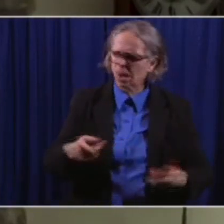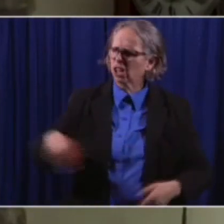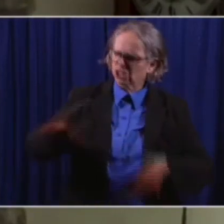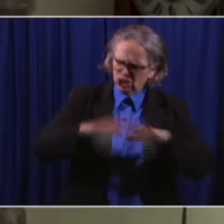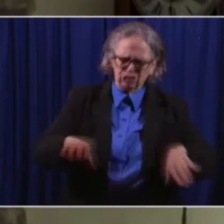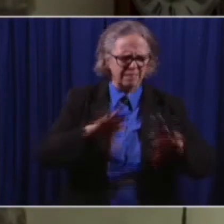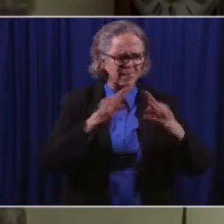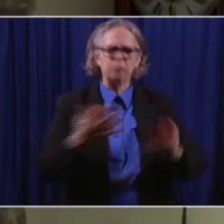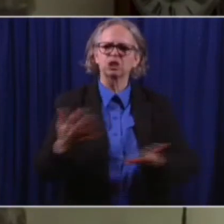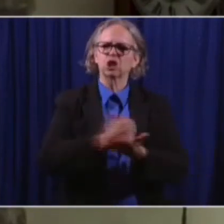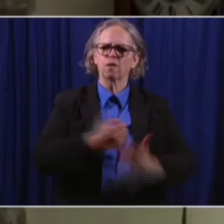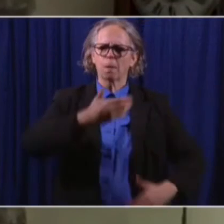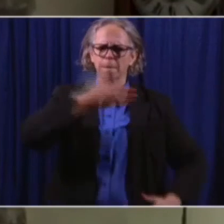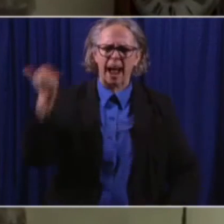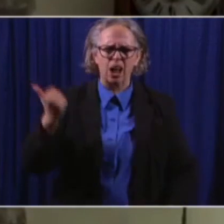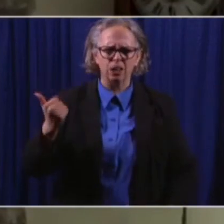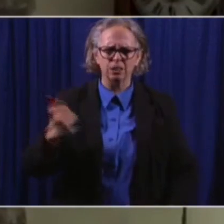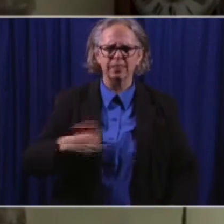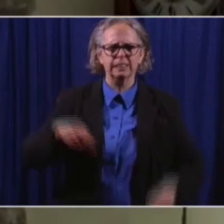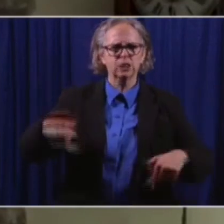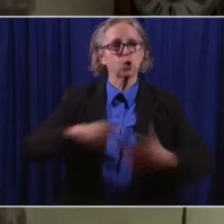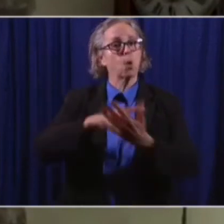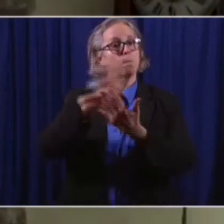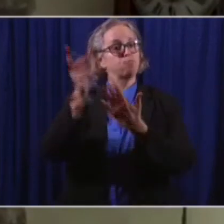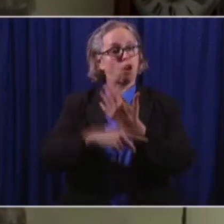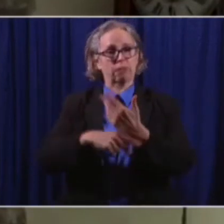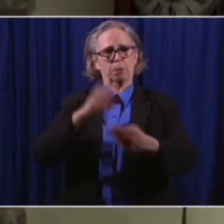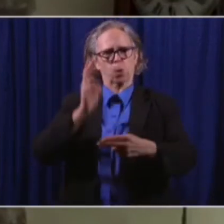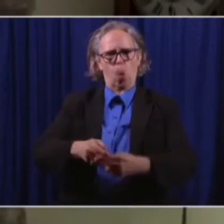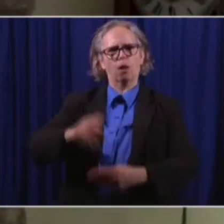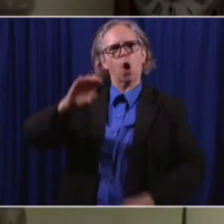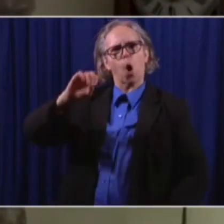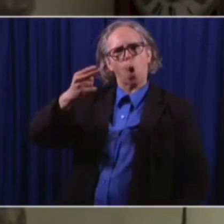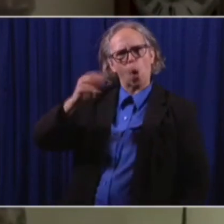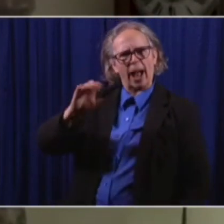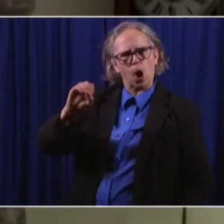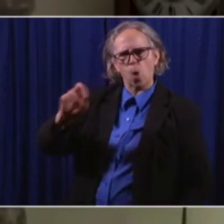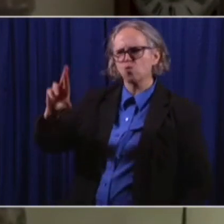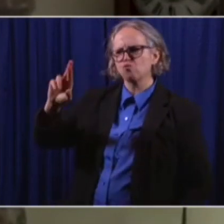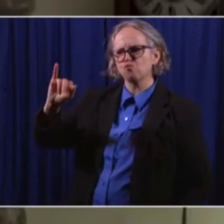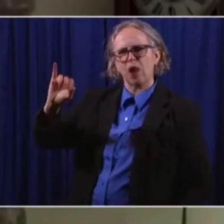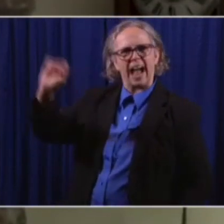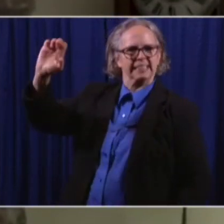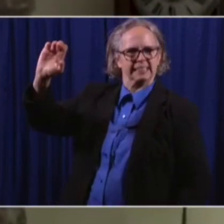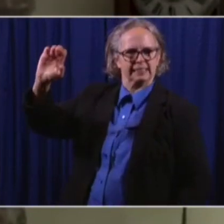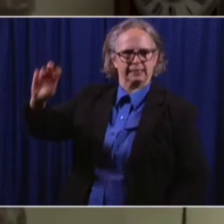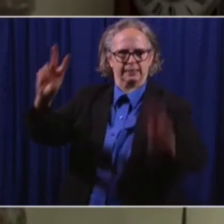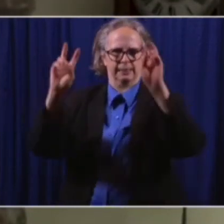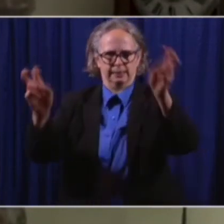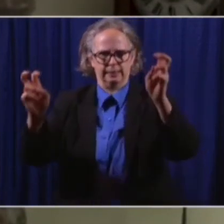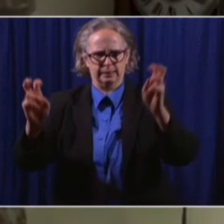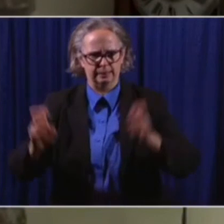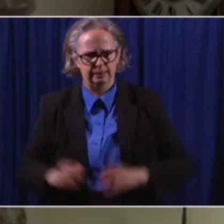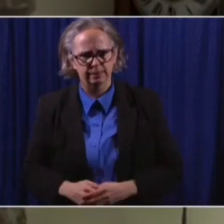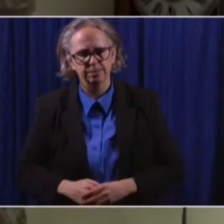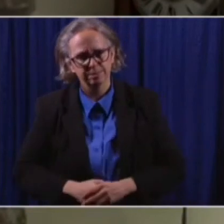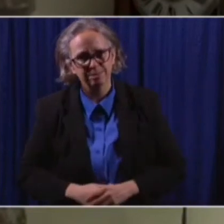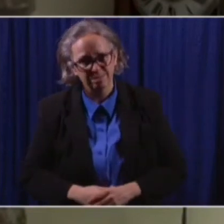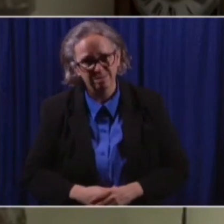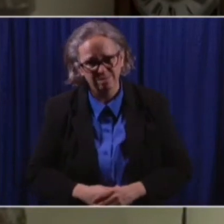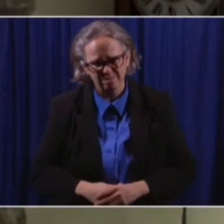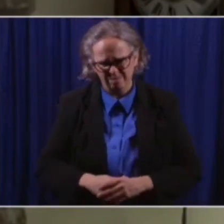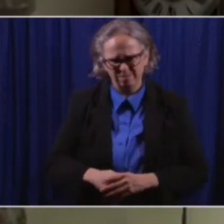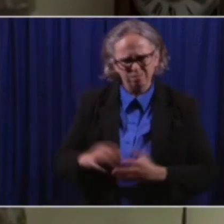which we are calling Ohio RISE, R-I-S-E, will work to build up evidence-based